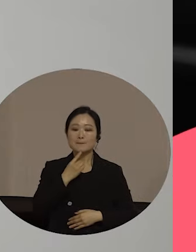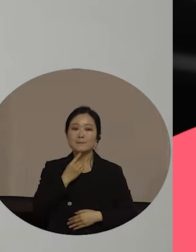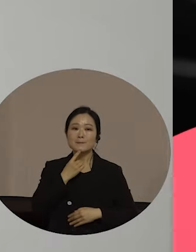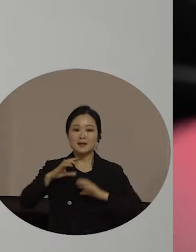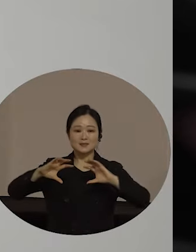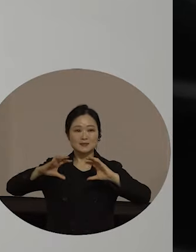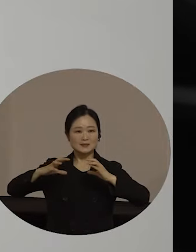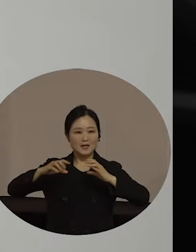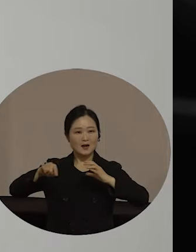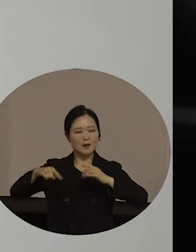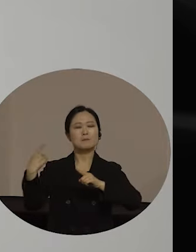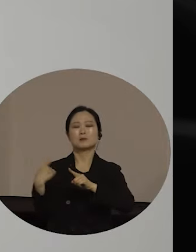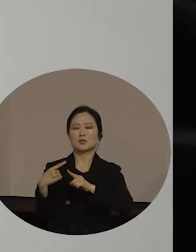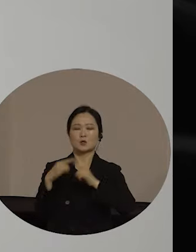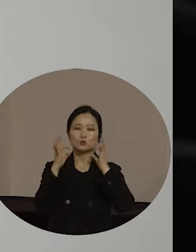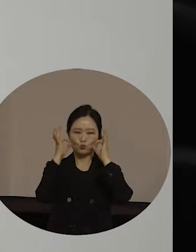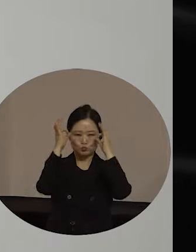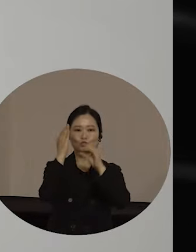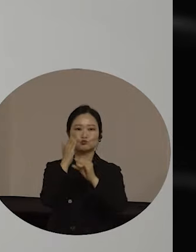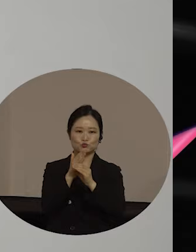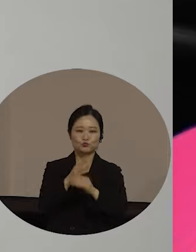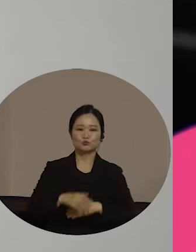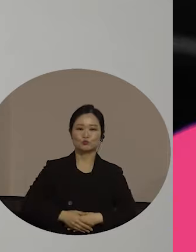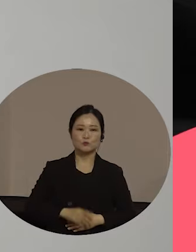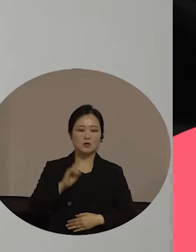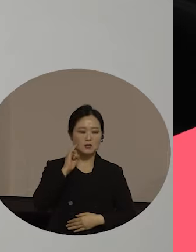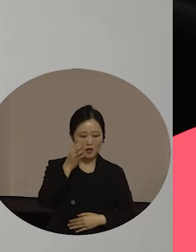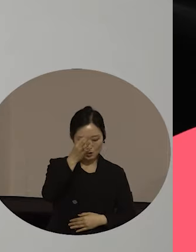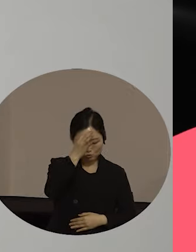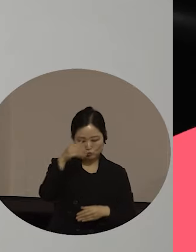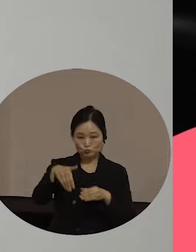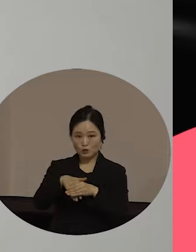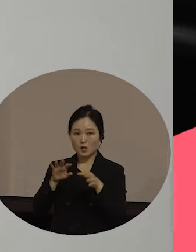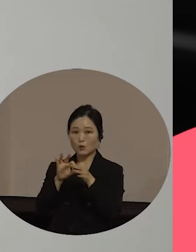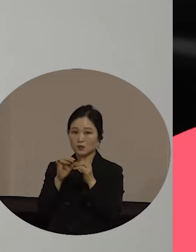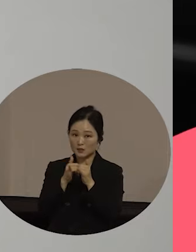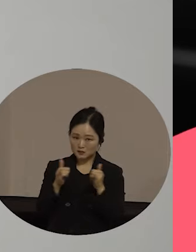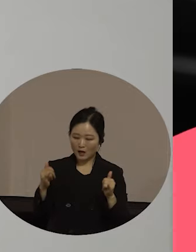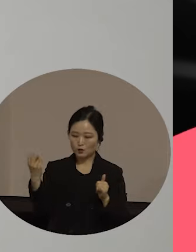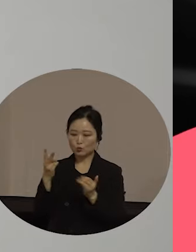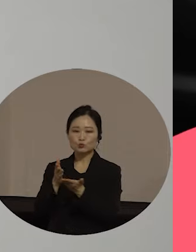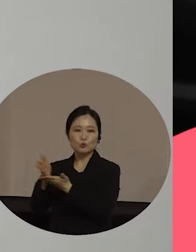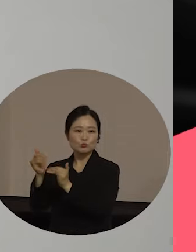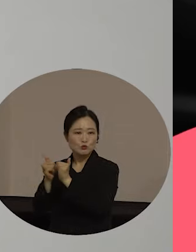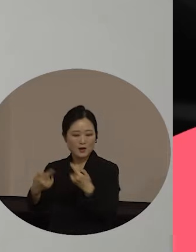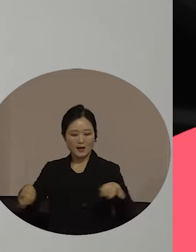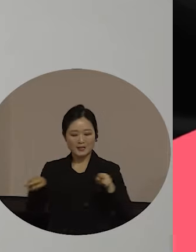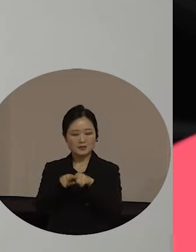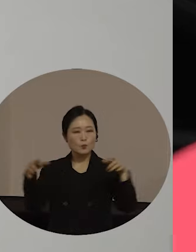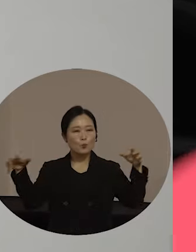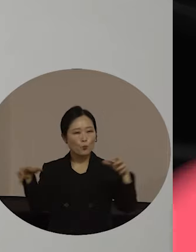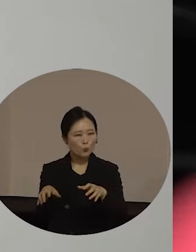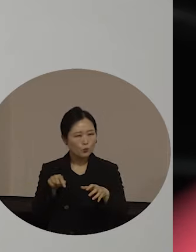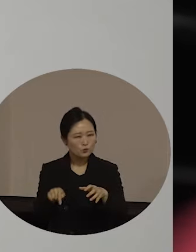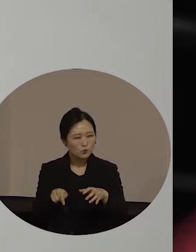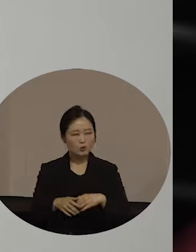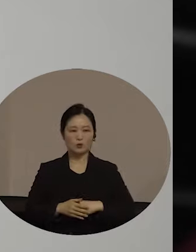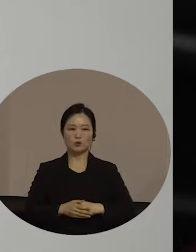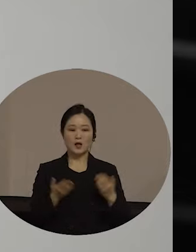art and cultural professionals work with the pre-primary education. I think it's very important, and we have kind